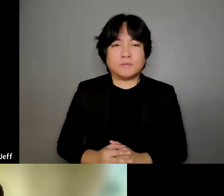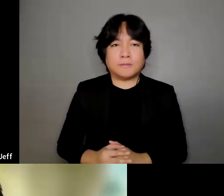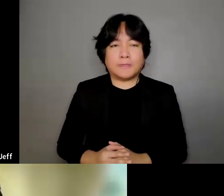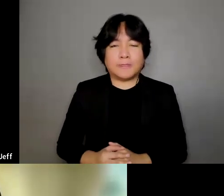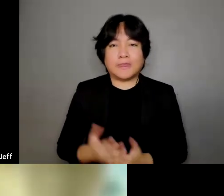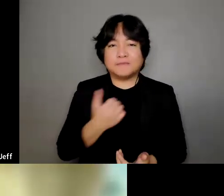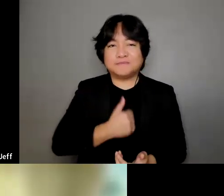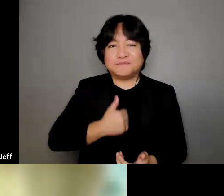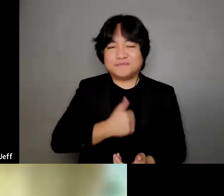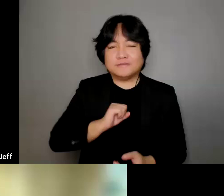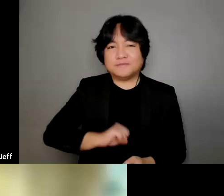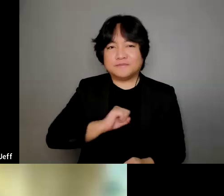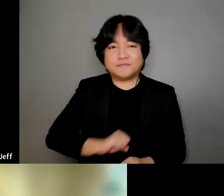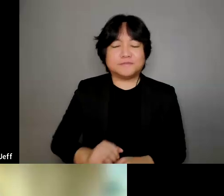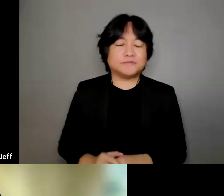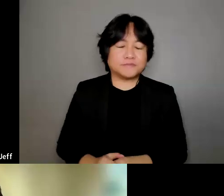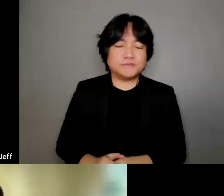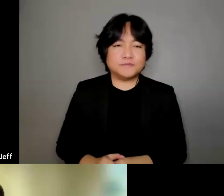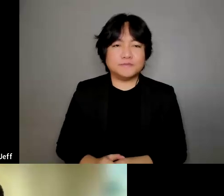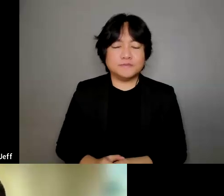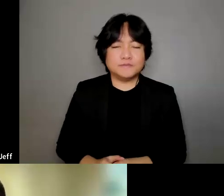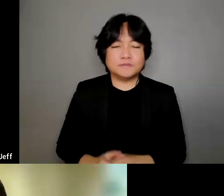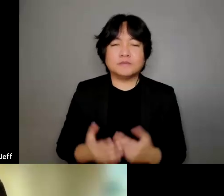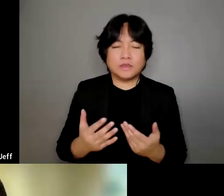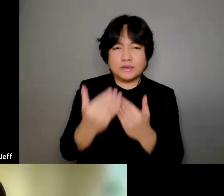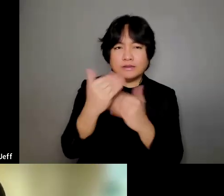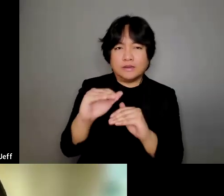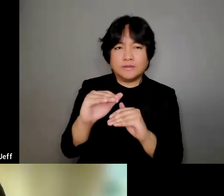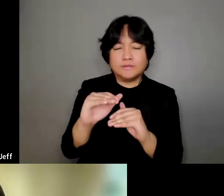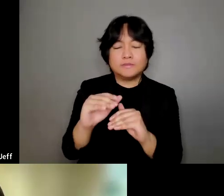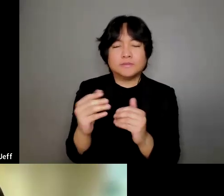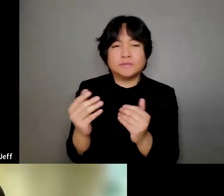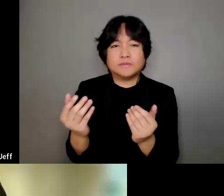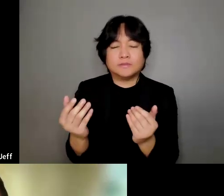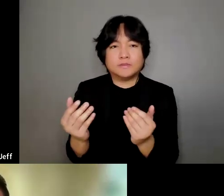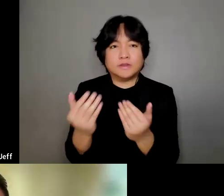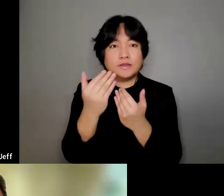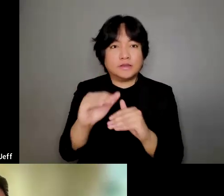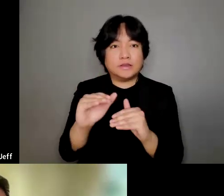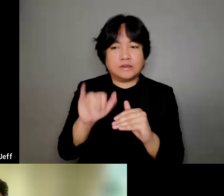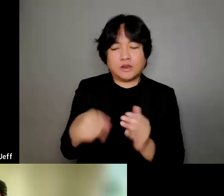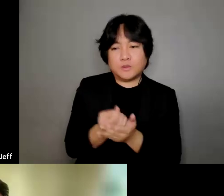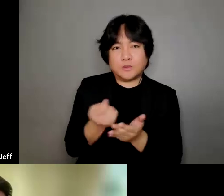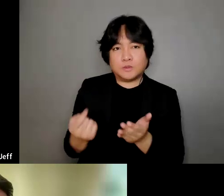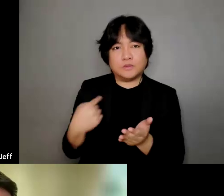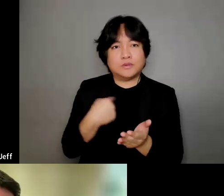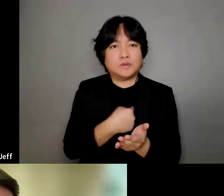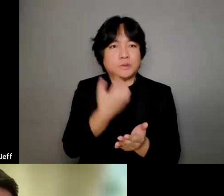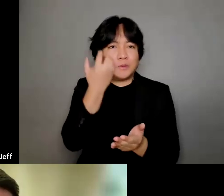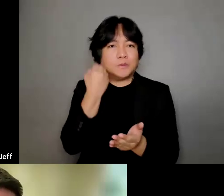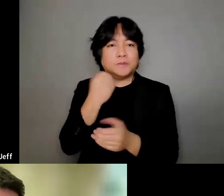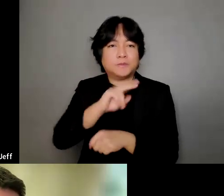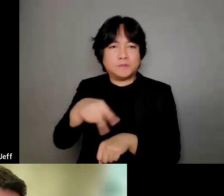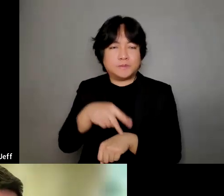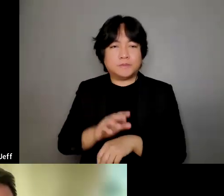Yan, sorry, may ubo ako. But yun, yung limitations ng current statistical tools natin dito sa Philippines.